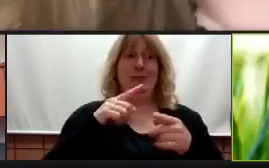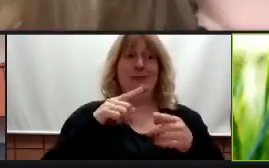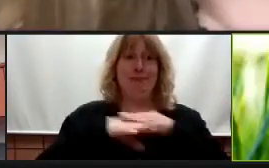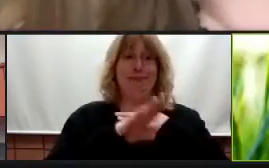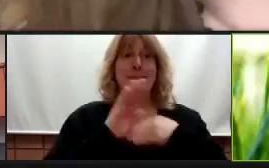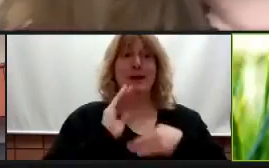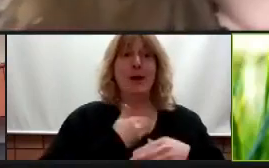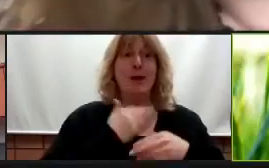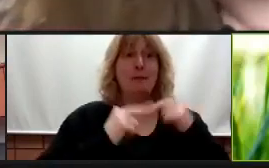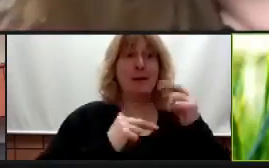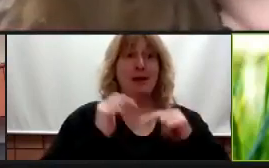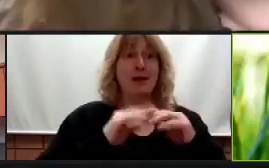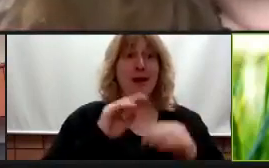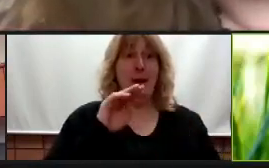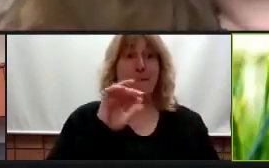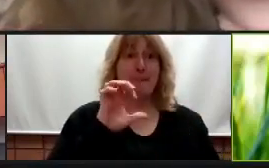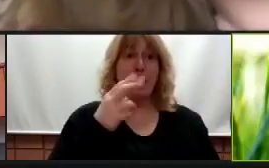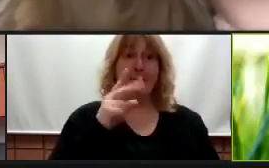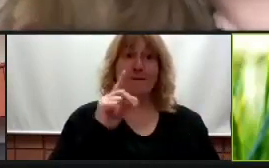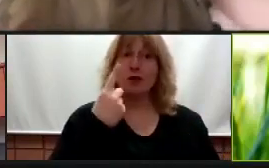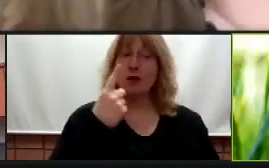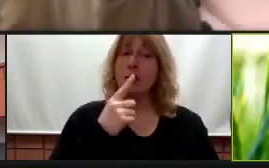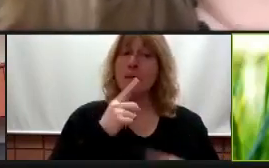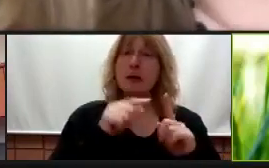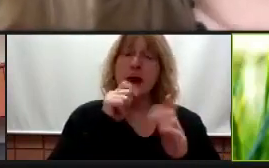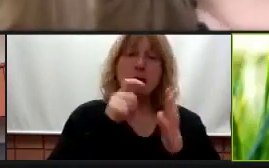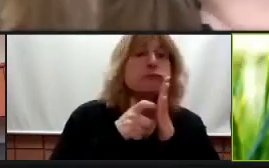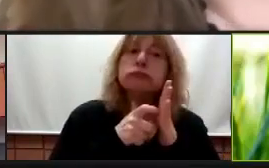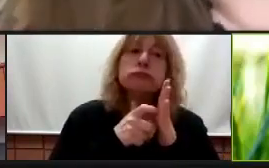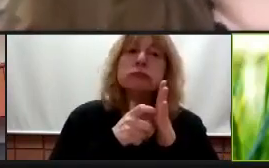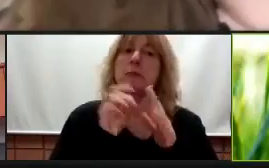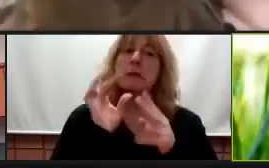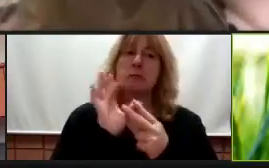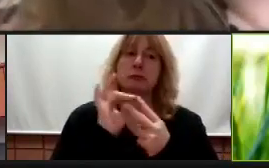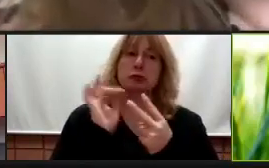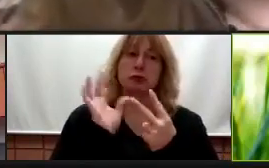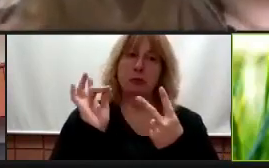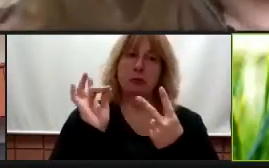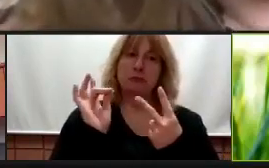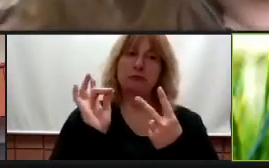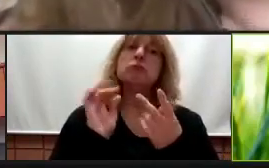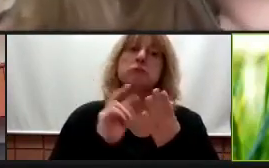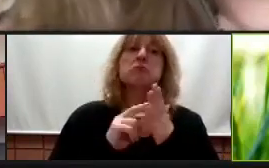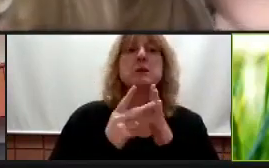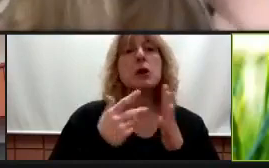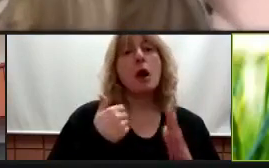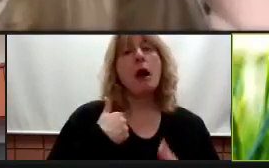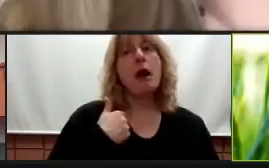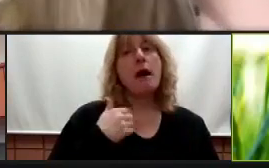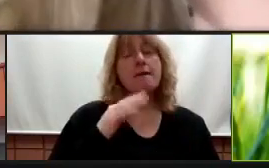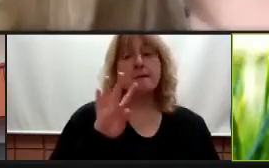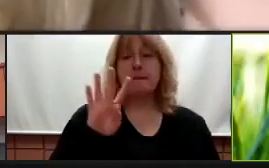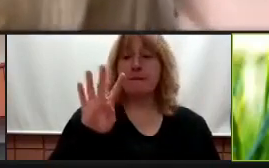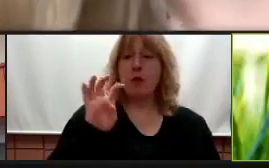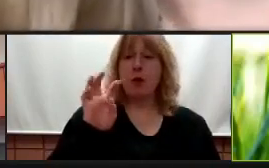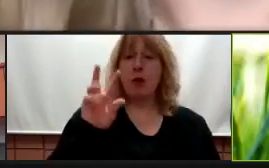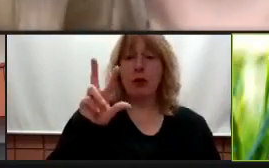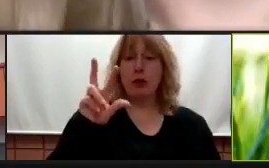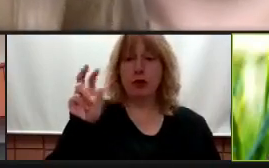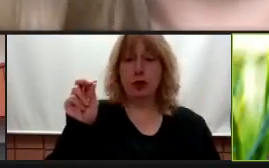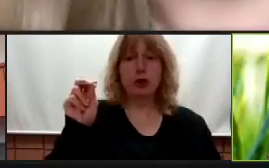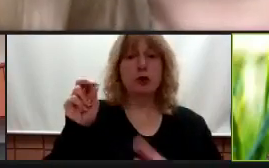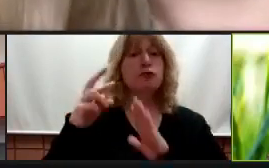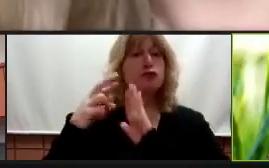that was on an optional basis. So we have approximately 430 students enrolled, and